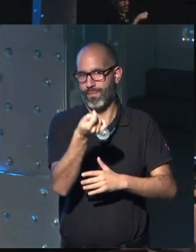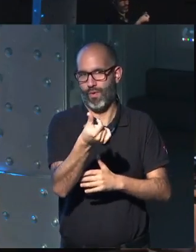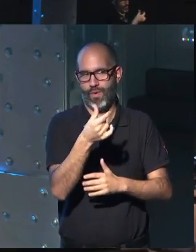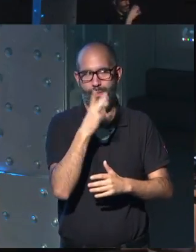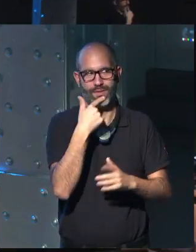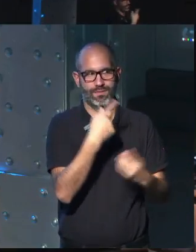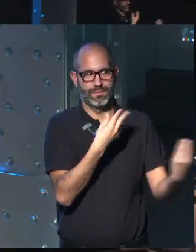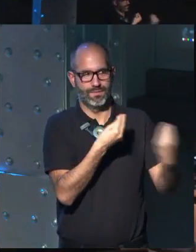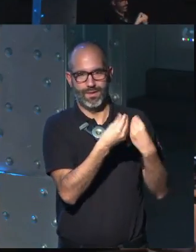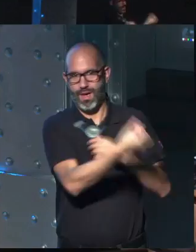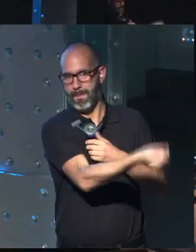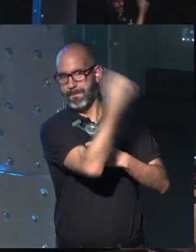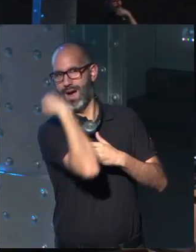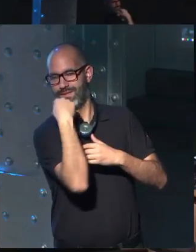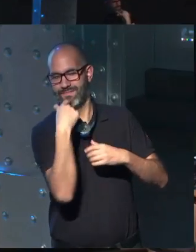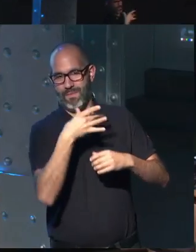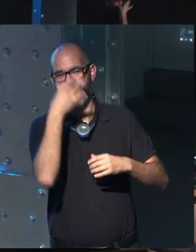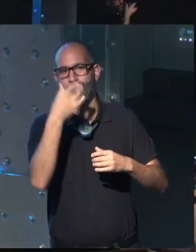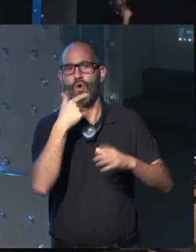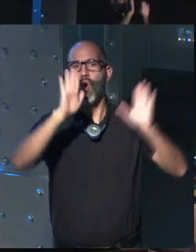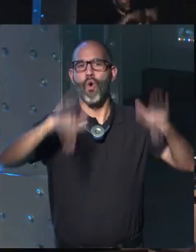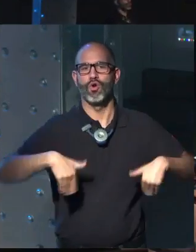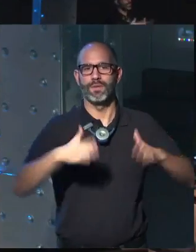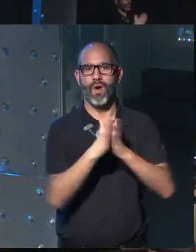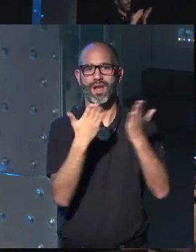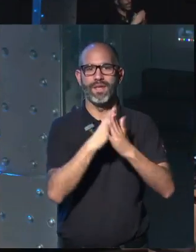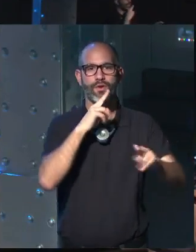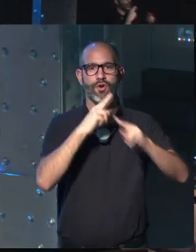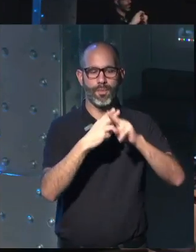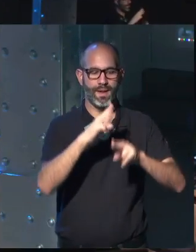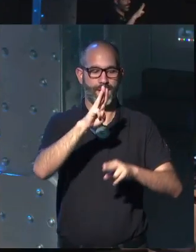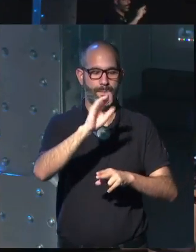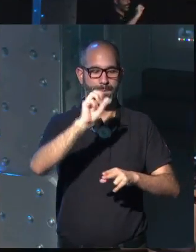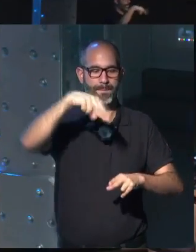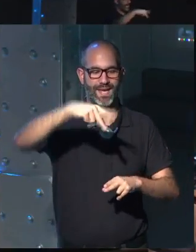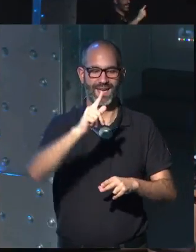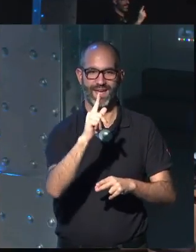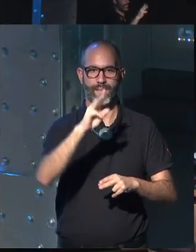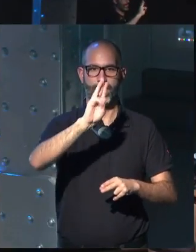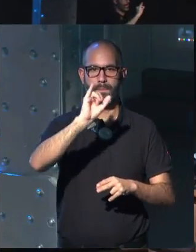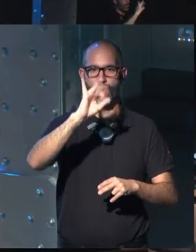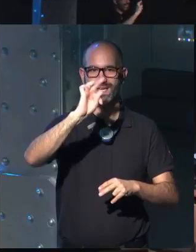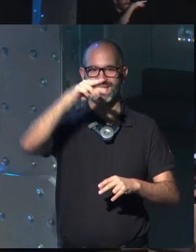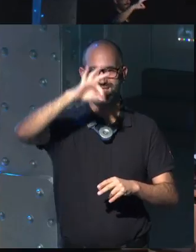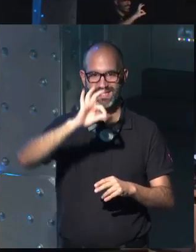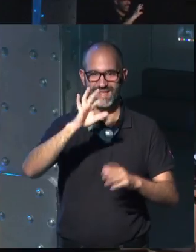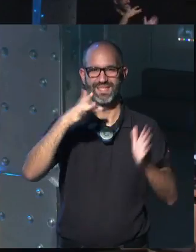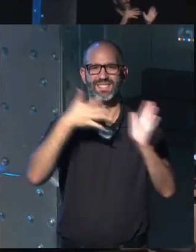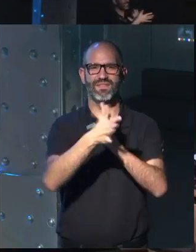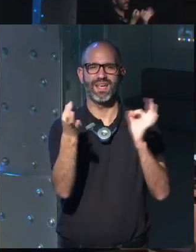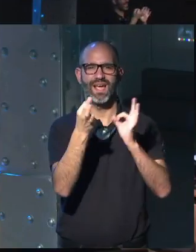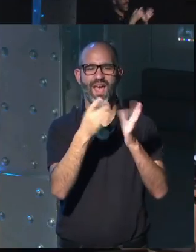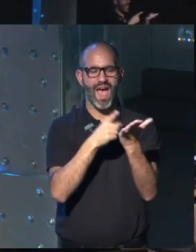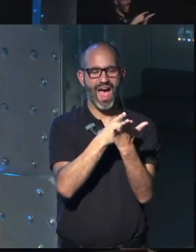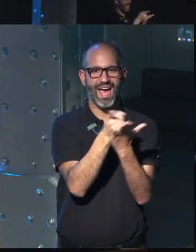really, I'm a little ashamed or embarrassed to be beside someone. Pinpoints is a book about how